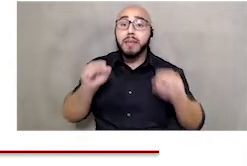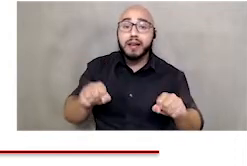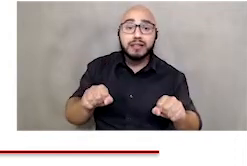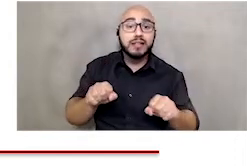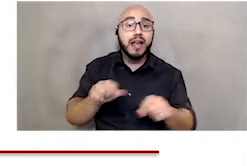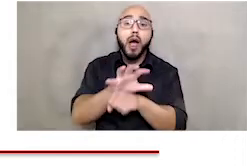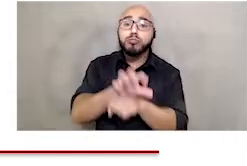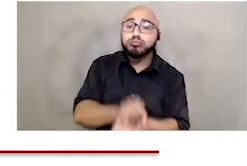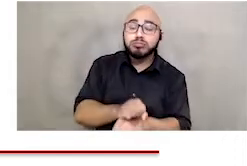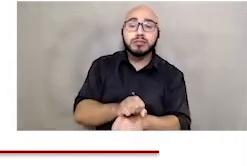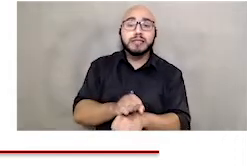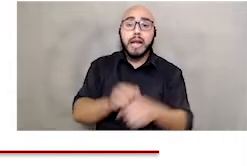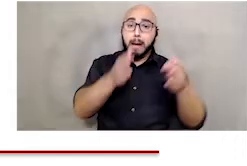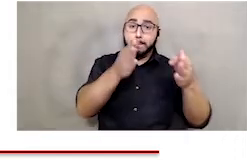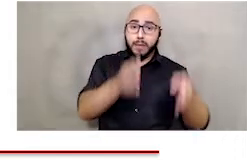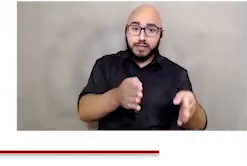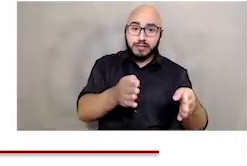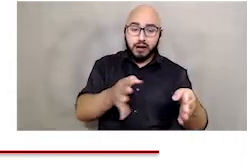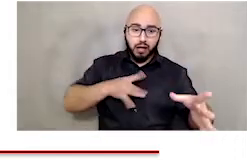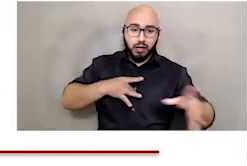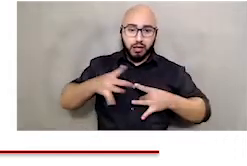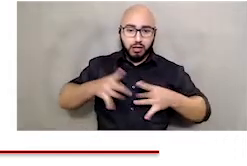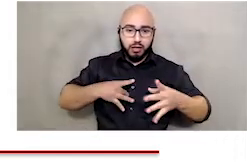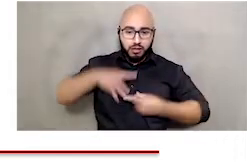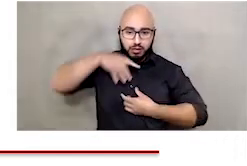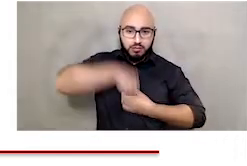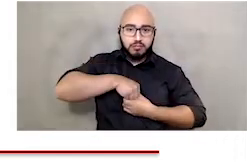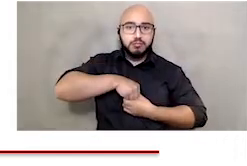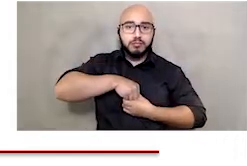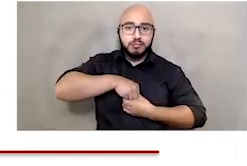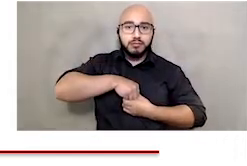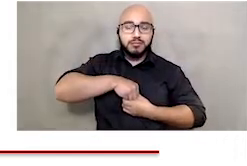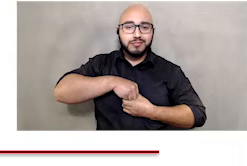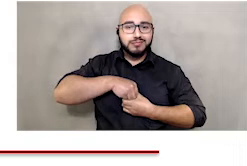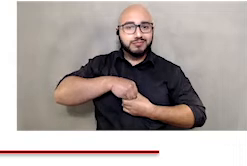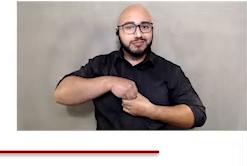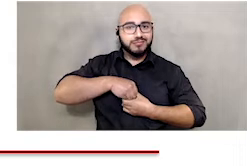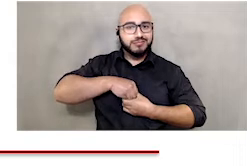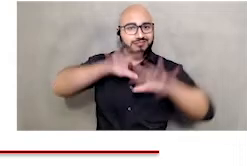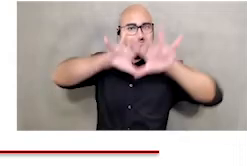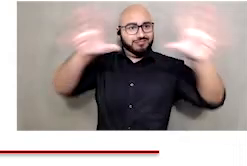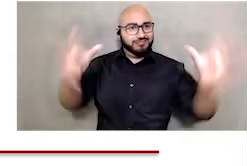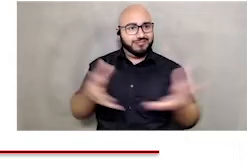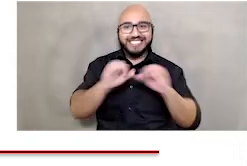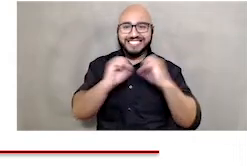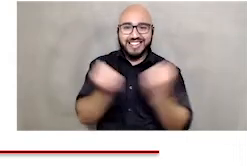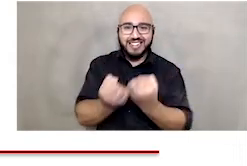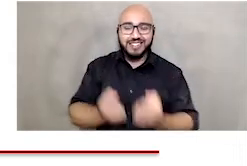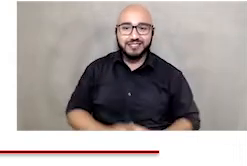by a person as a member, as a member of society.